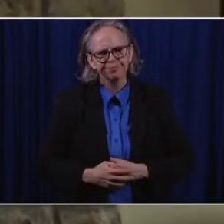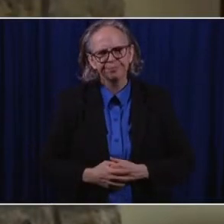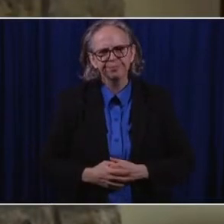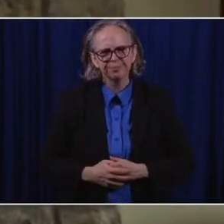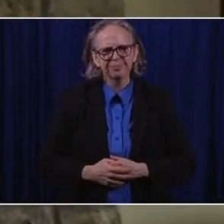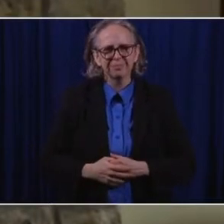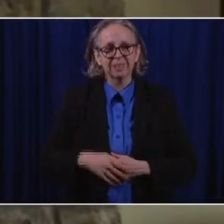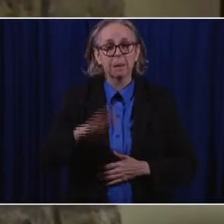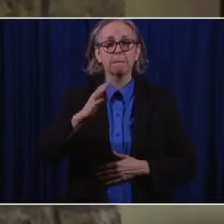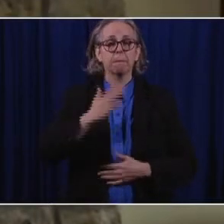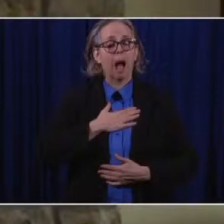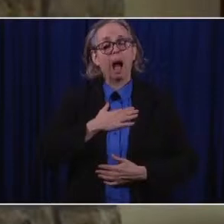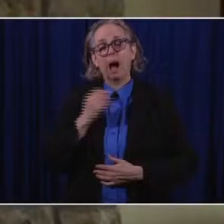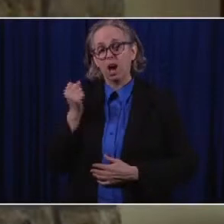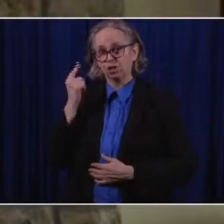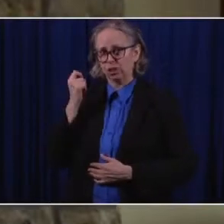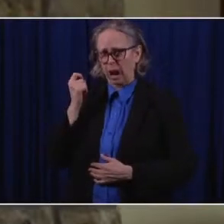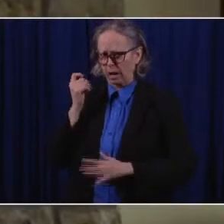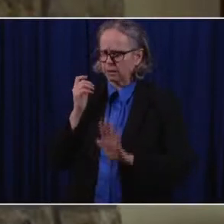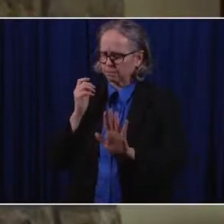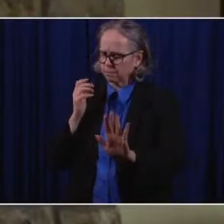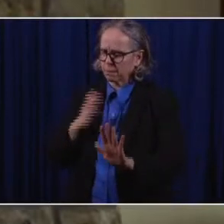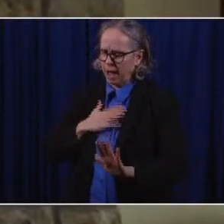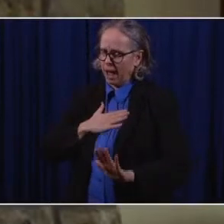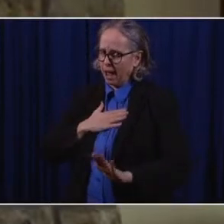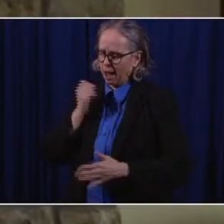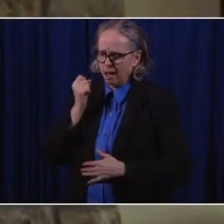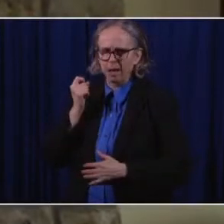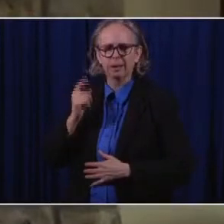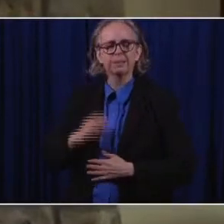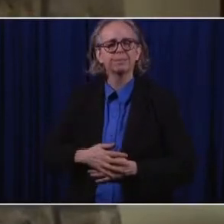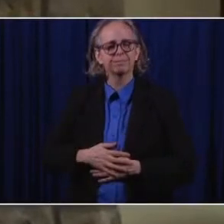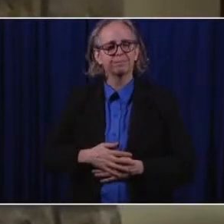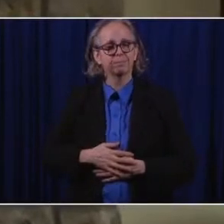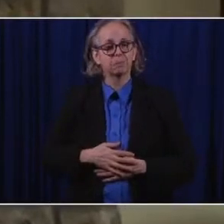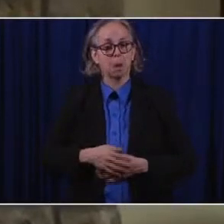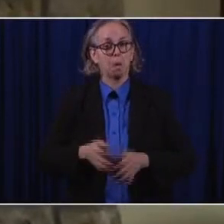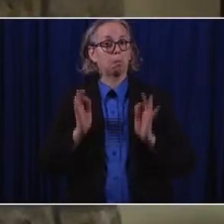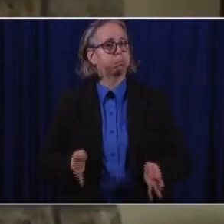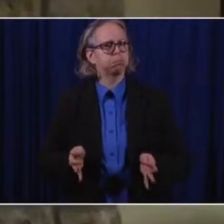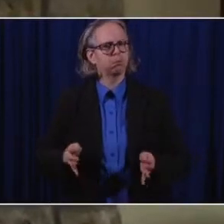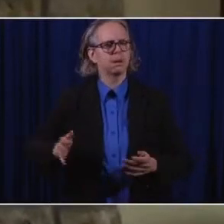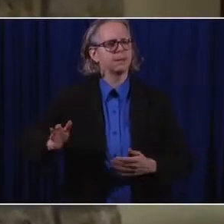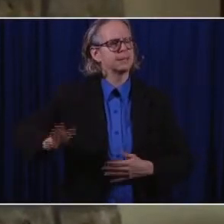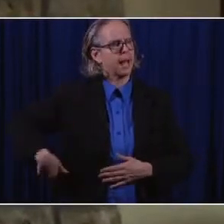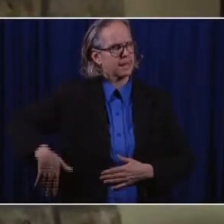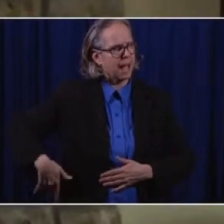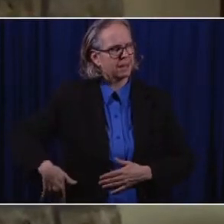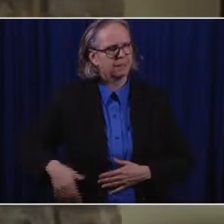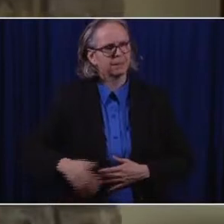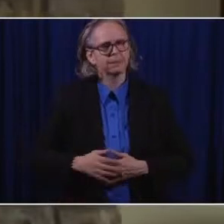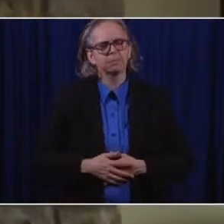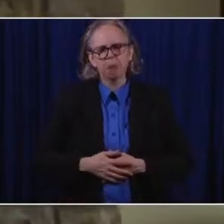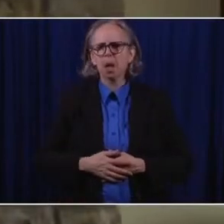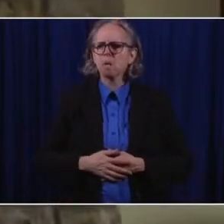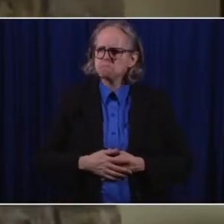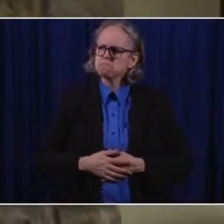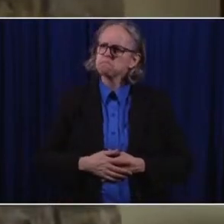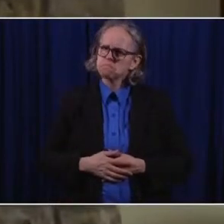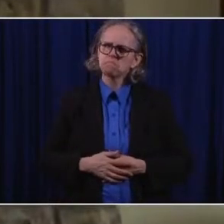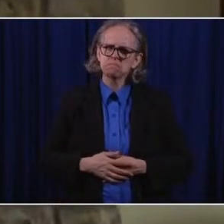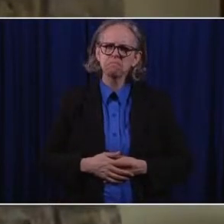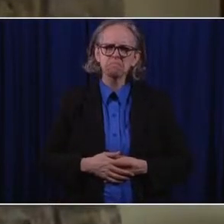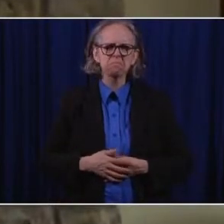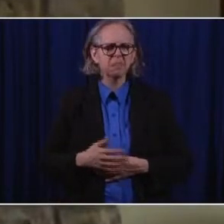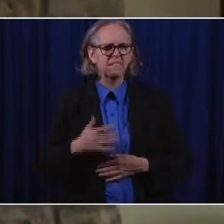understanding, and again, until you don't have it till you have it in hand. But our understanding is that the first batch